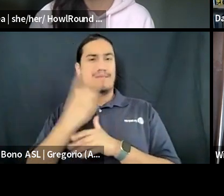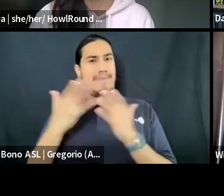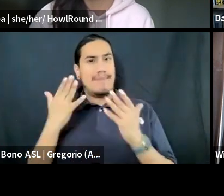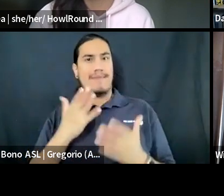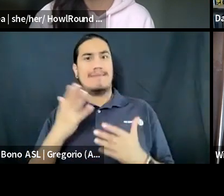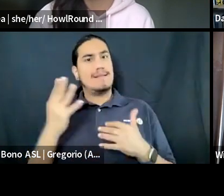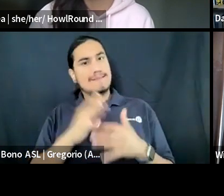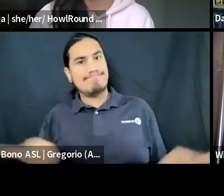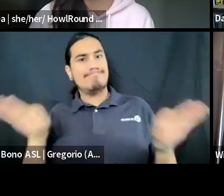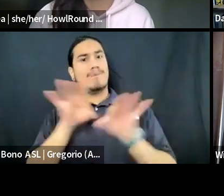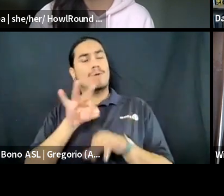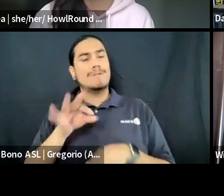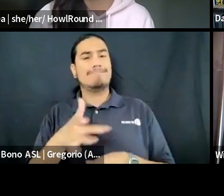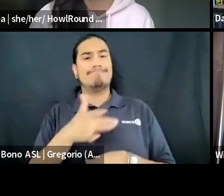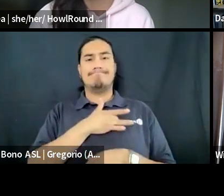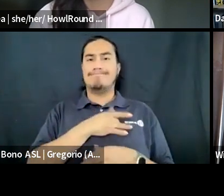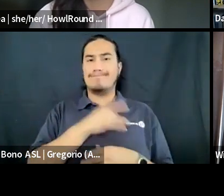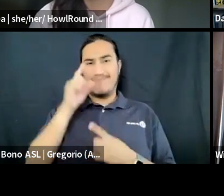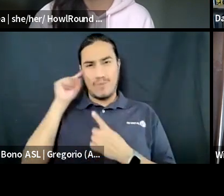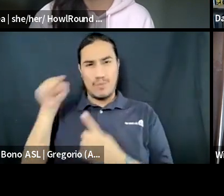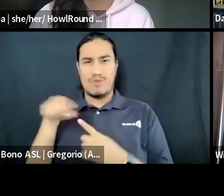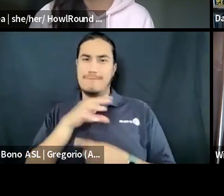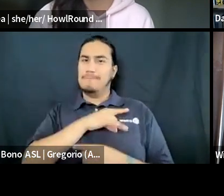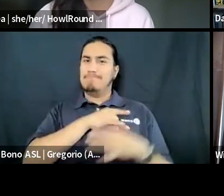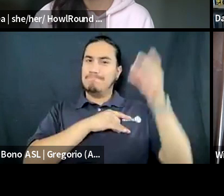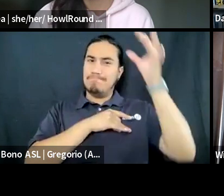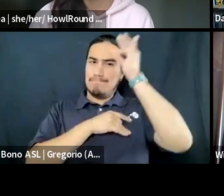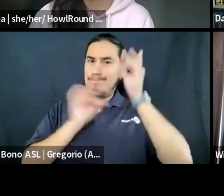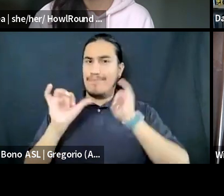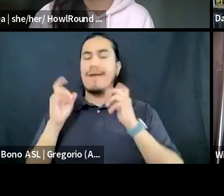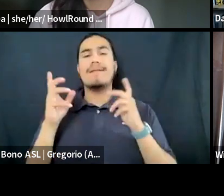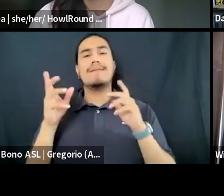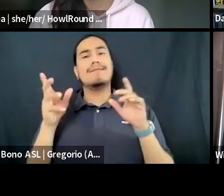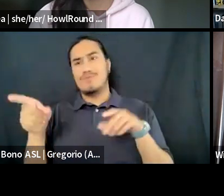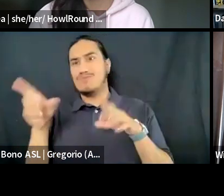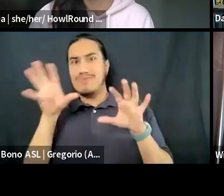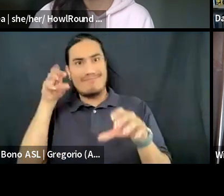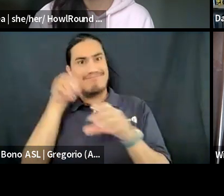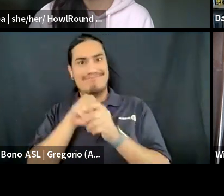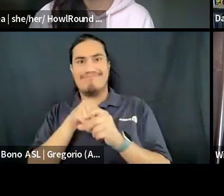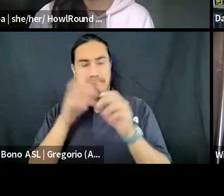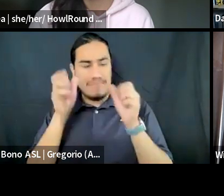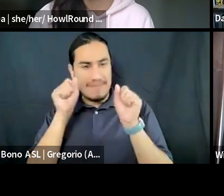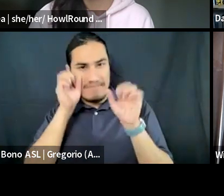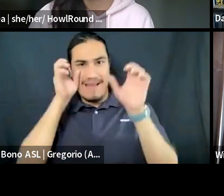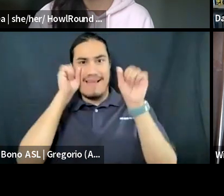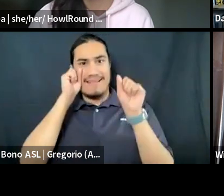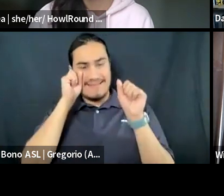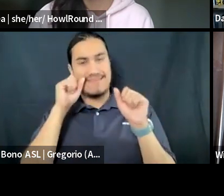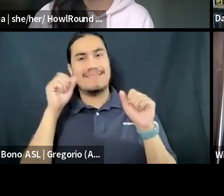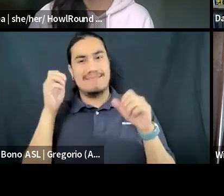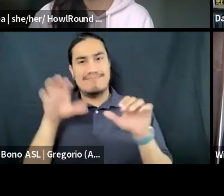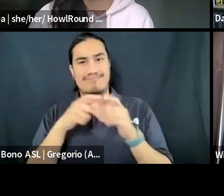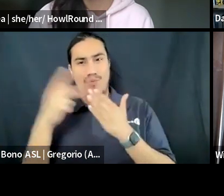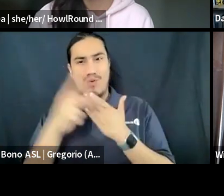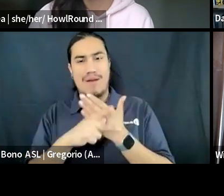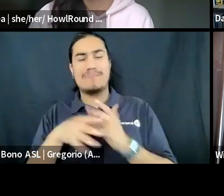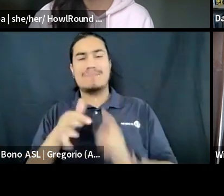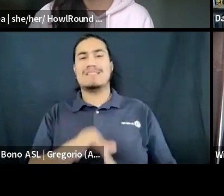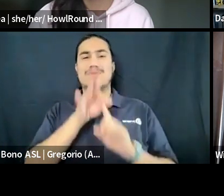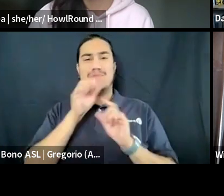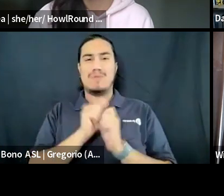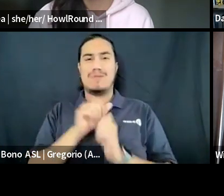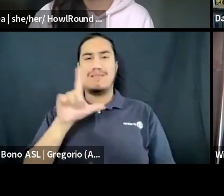very important. And I know that you've been involved in some pretty amazing initiatives, especially with the Latinx Playwright